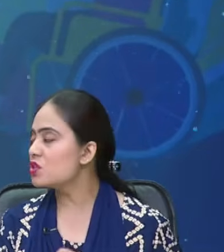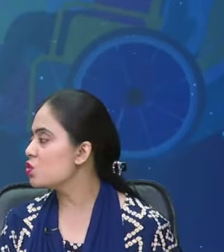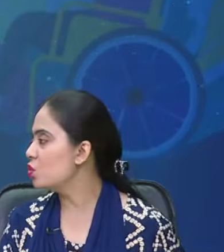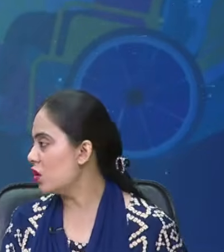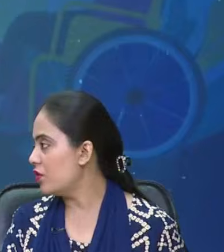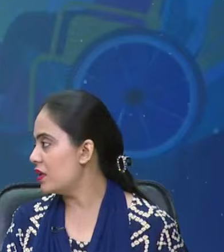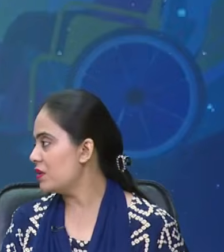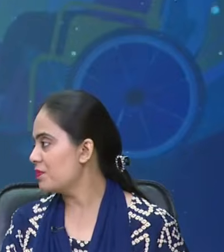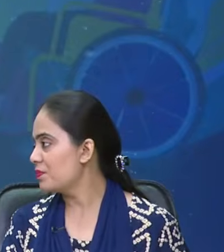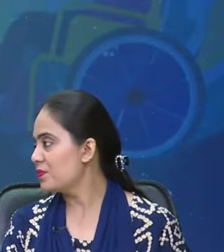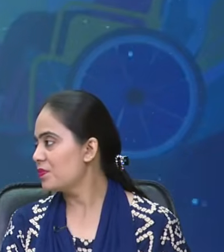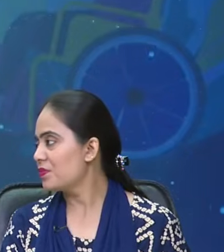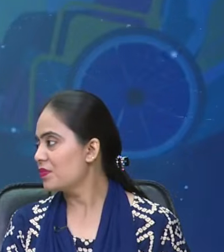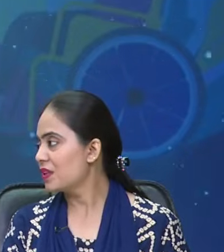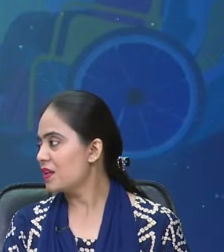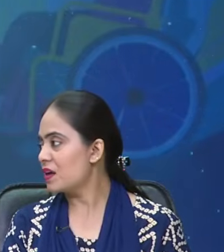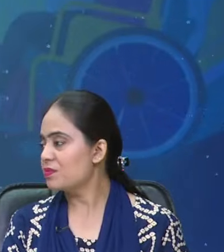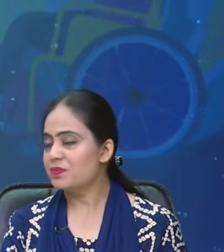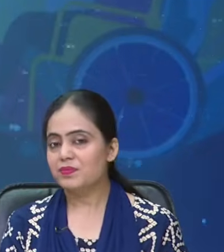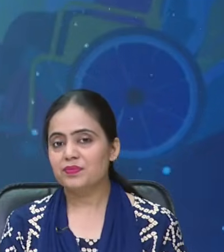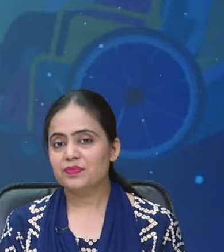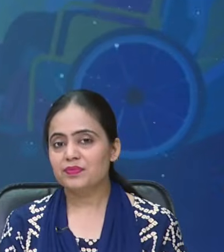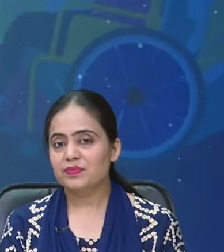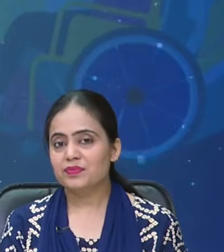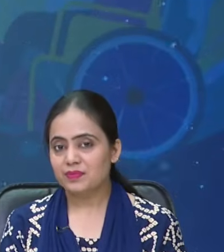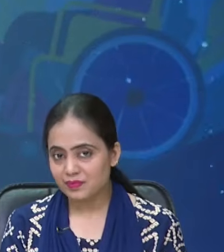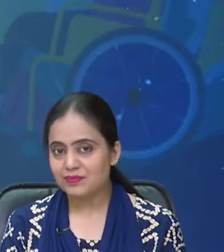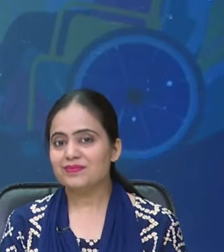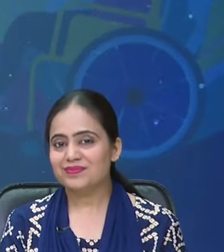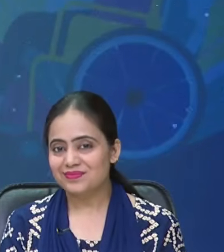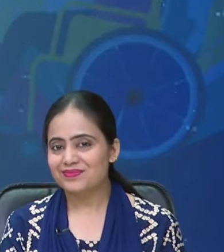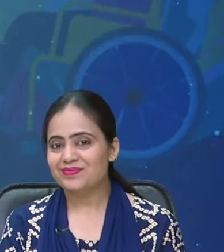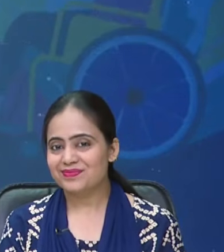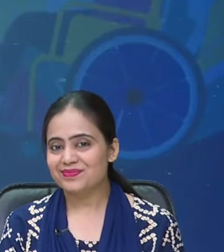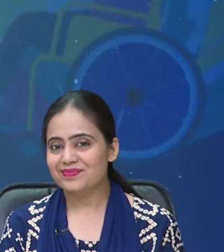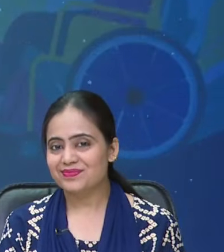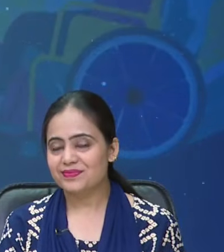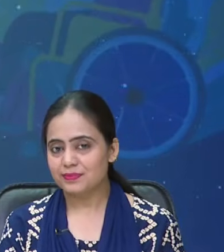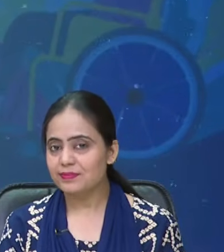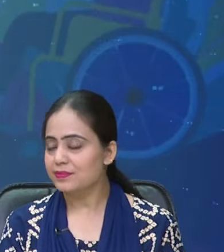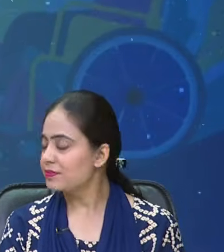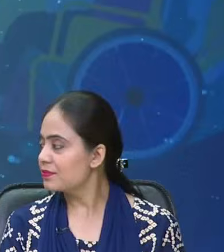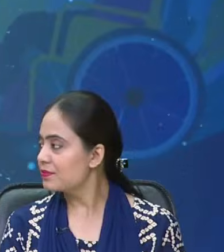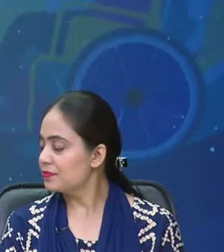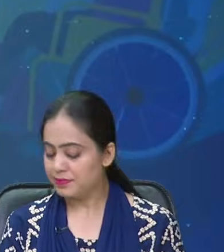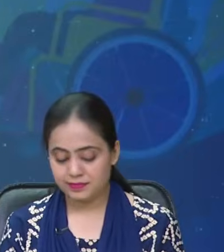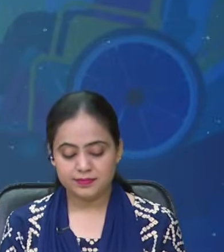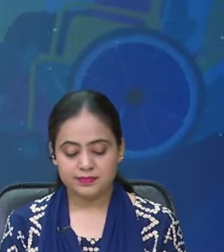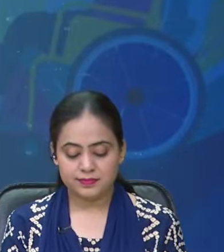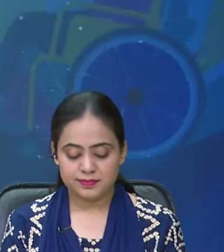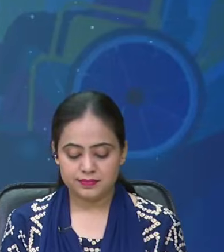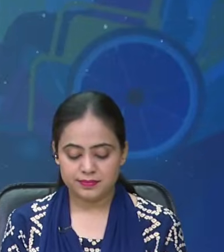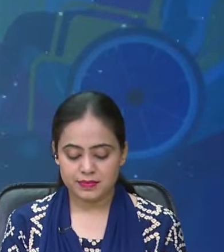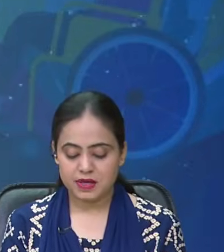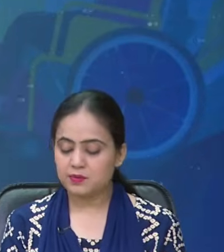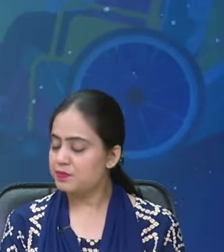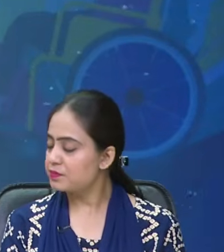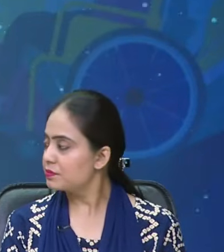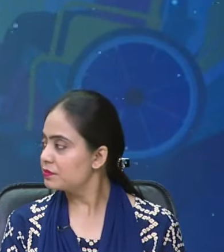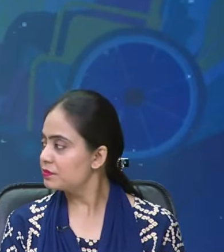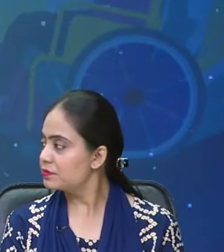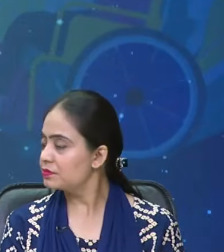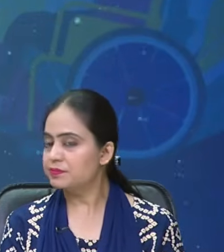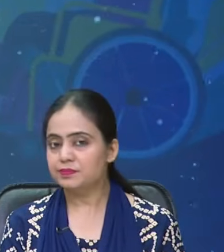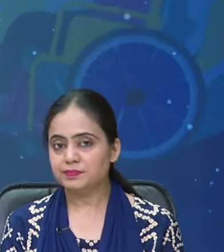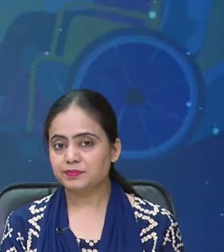left the school already. Okay. Yeah. So for that, madam, let's say any teacher had transferred or left from the school. Yeah. So head